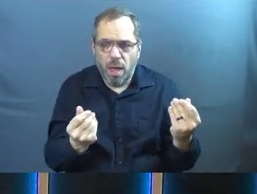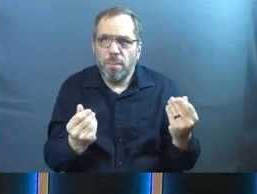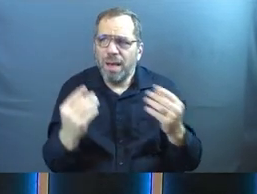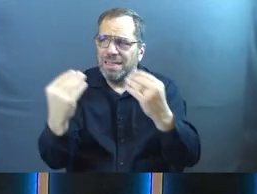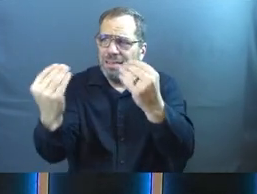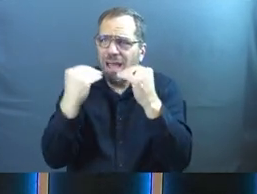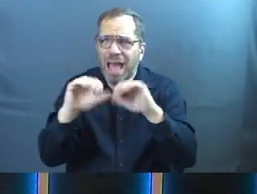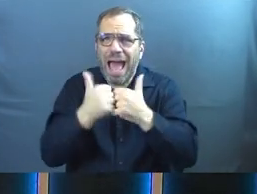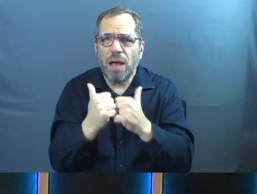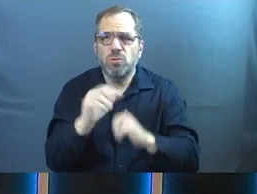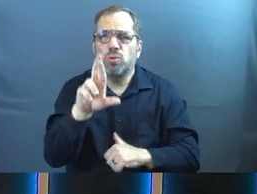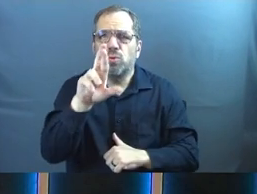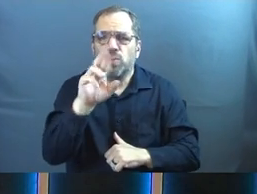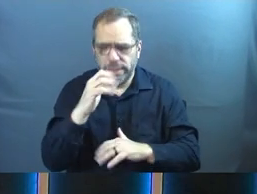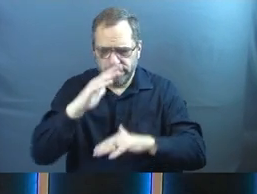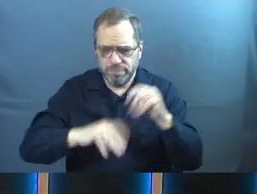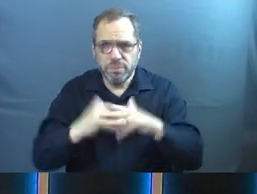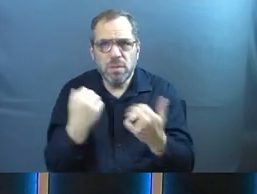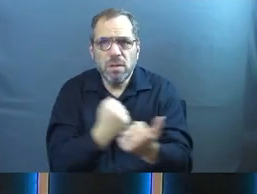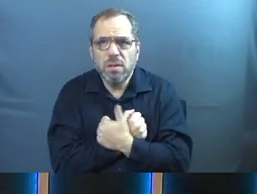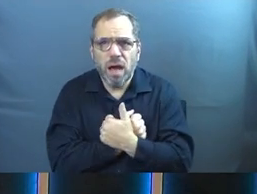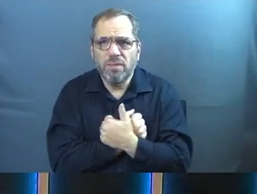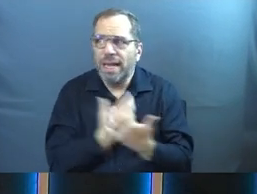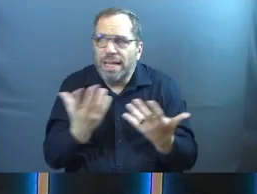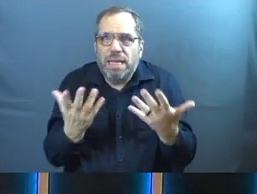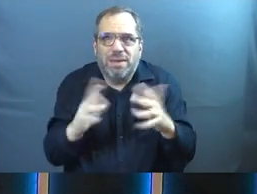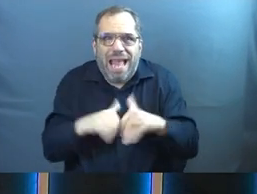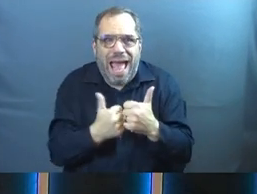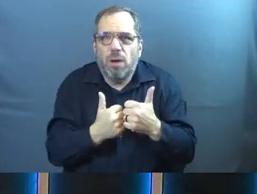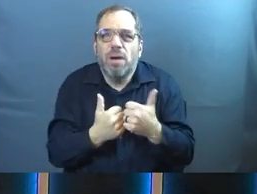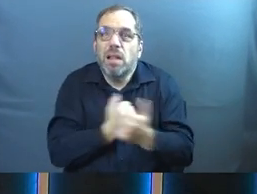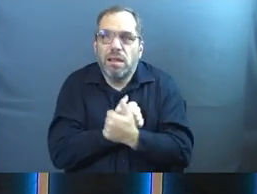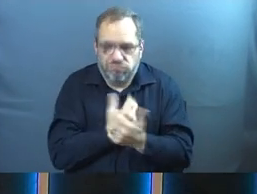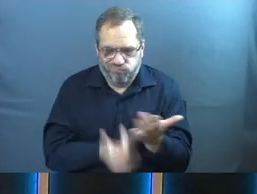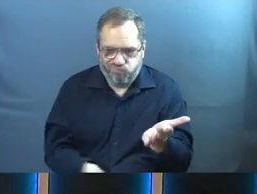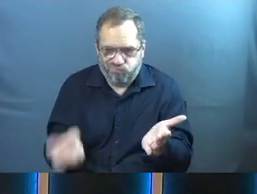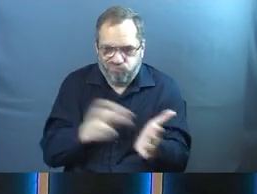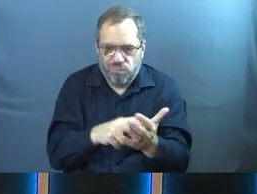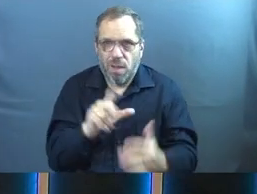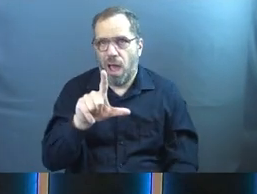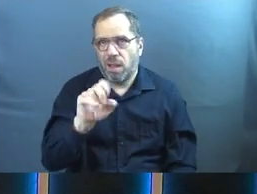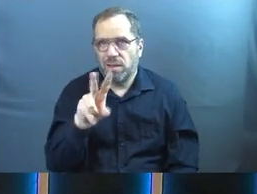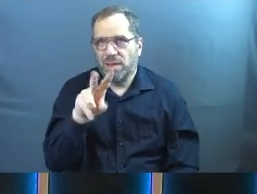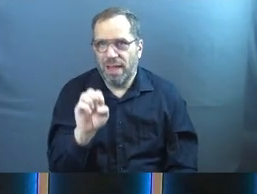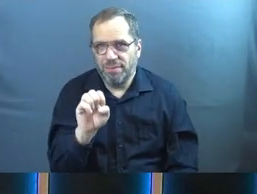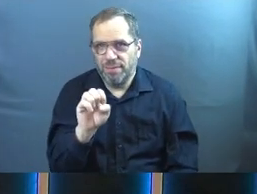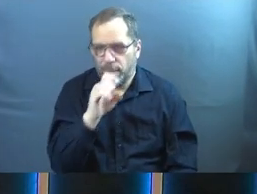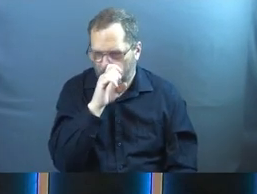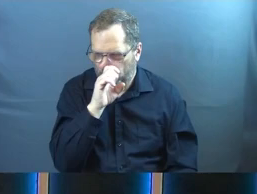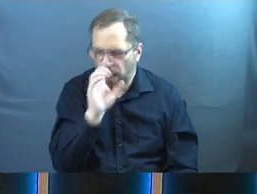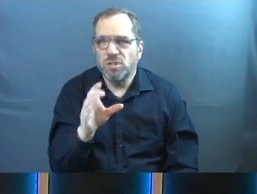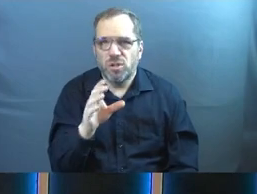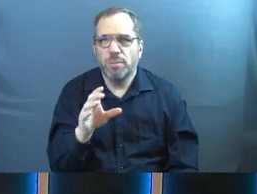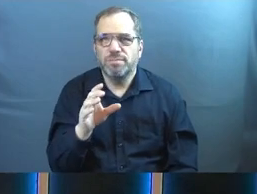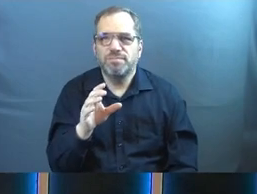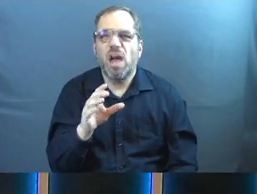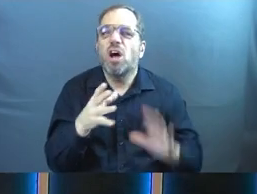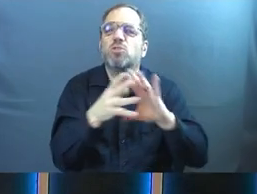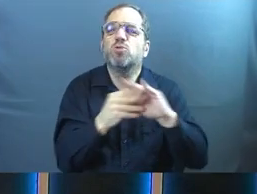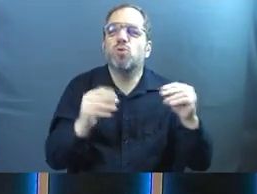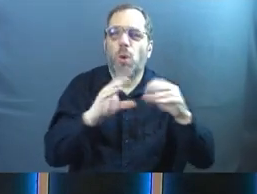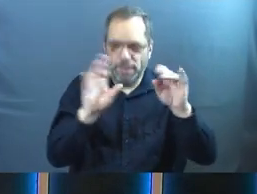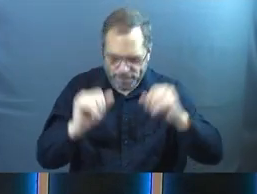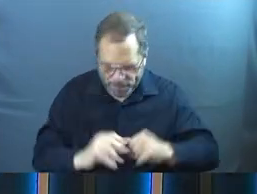taught us how to rebuild love, even how to resurrect love. So we're going to look at that. I'm going to start you off with a